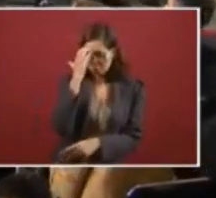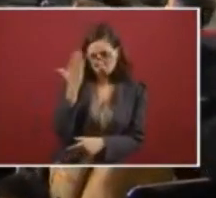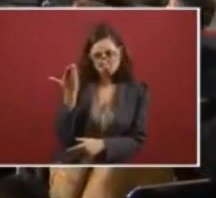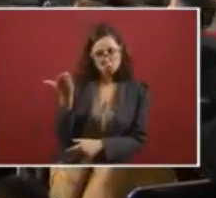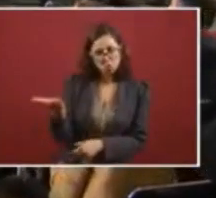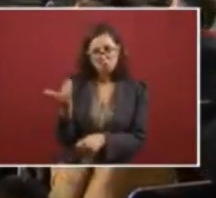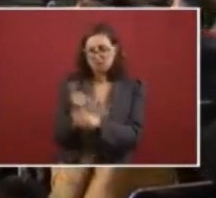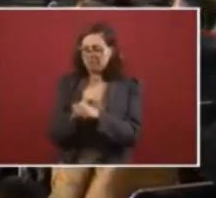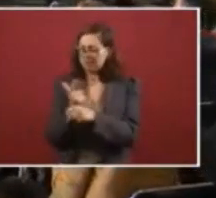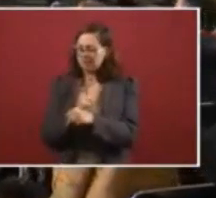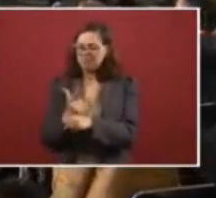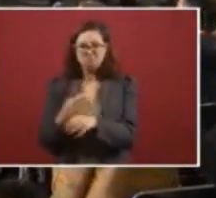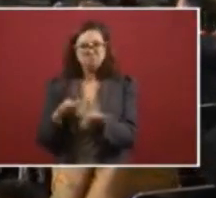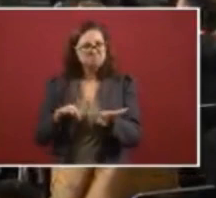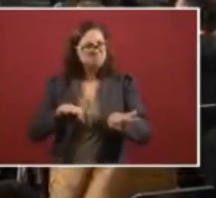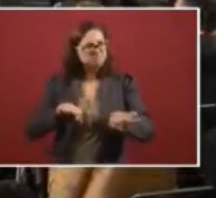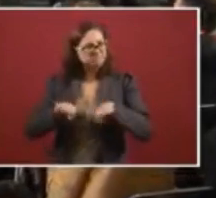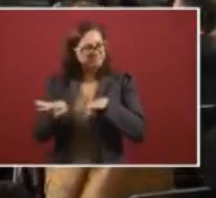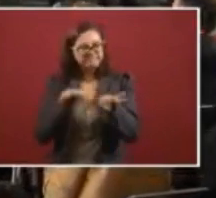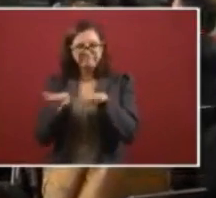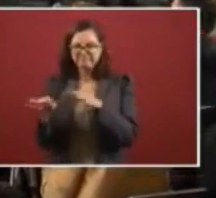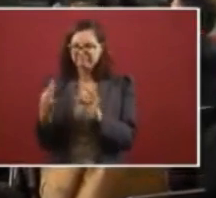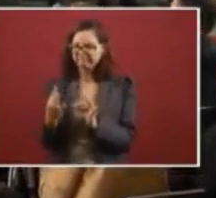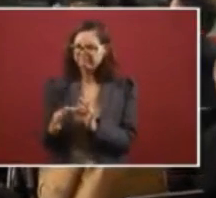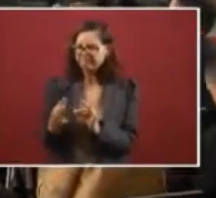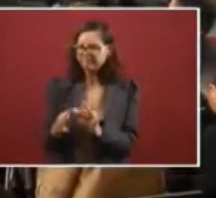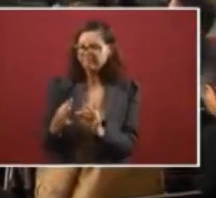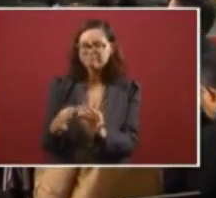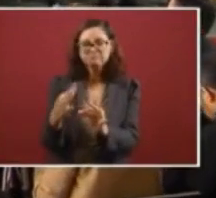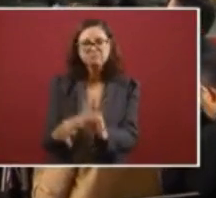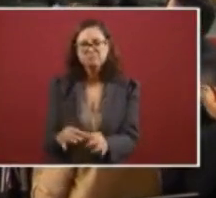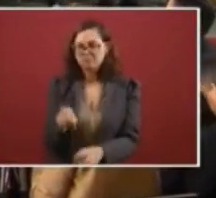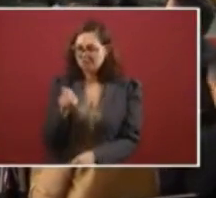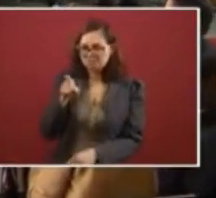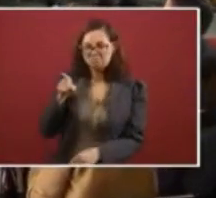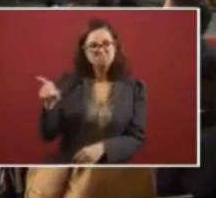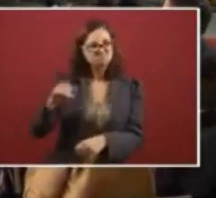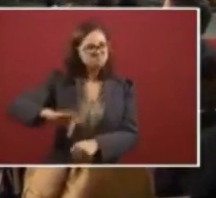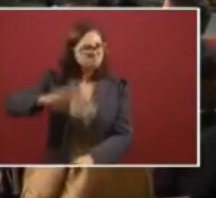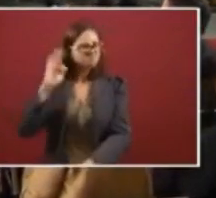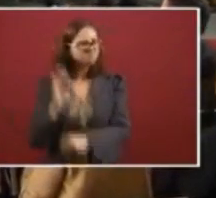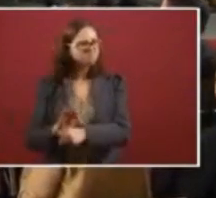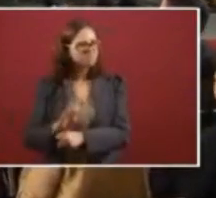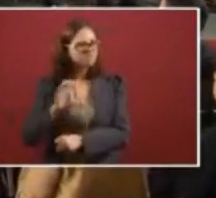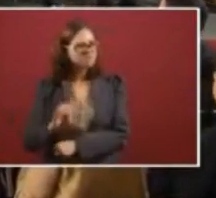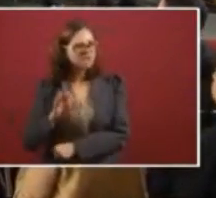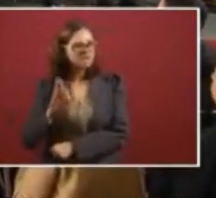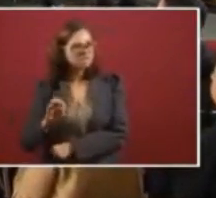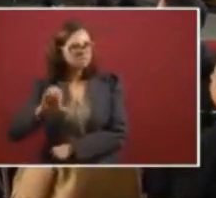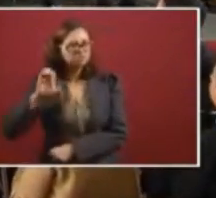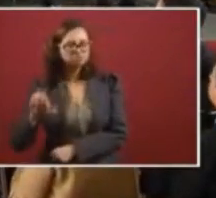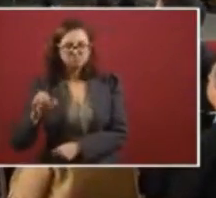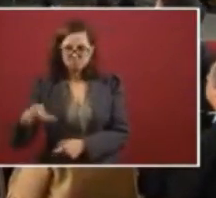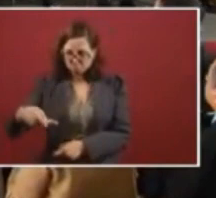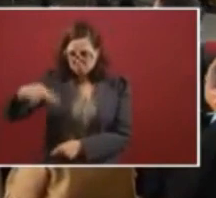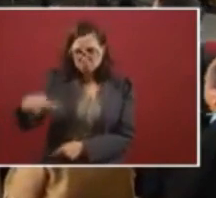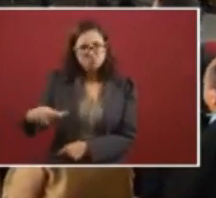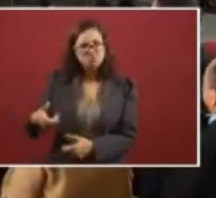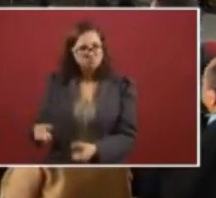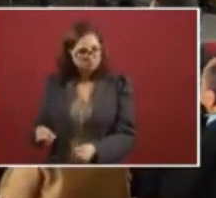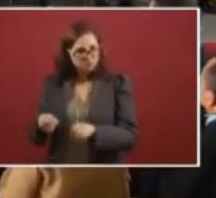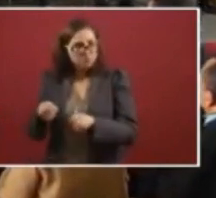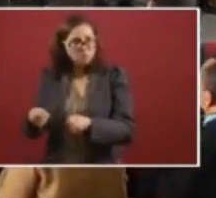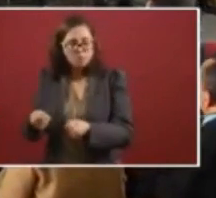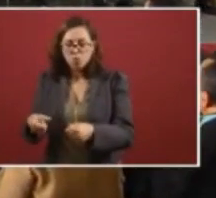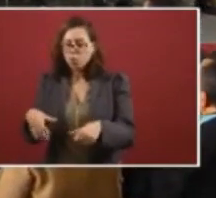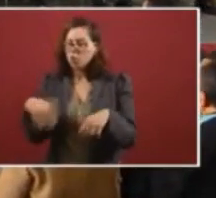And I am making a public recognition to Mr. Bartlett that